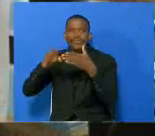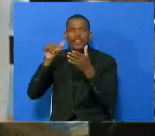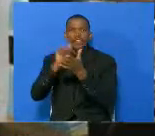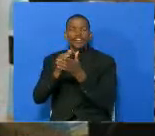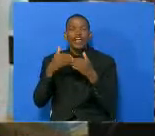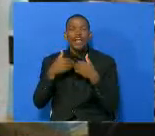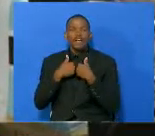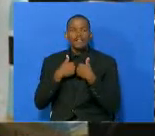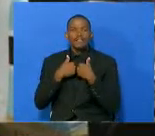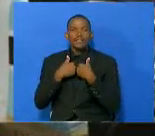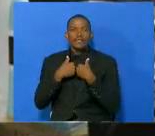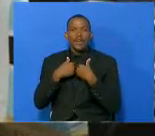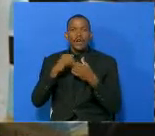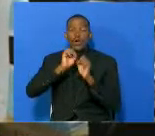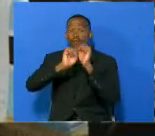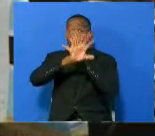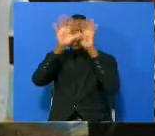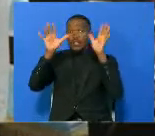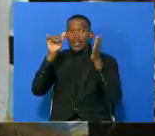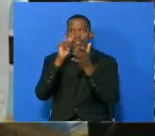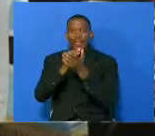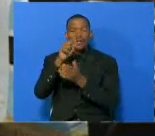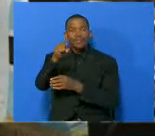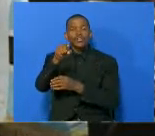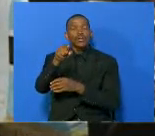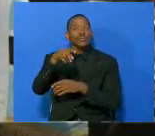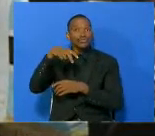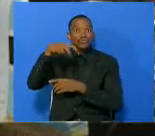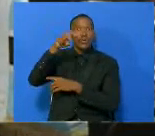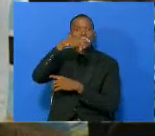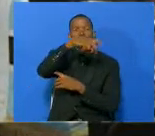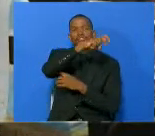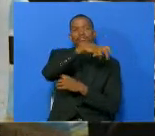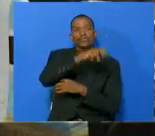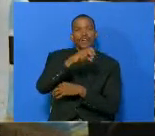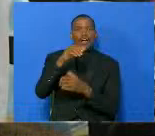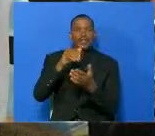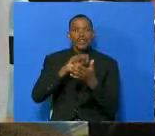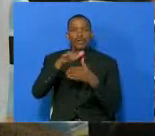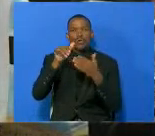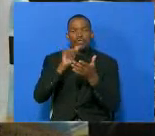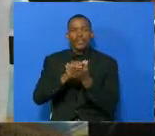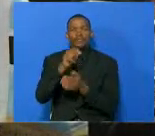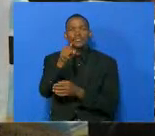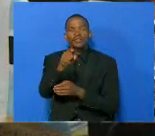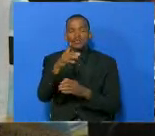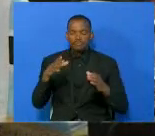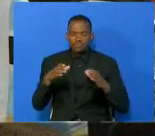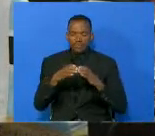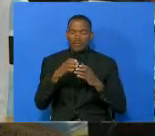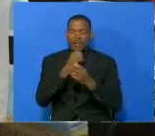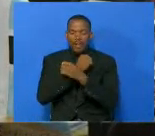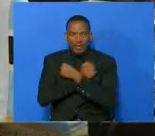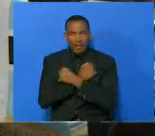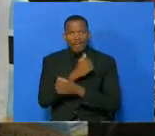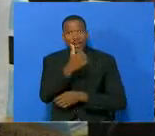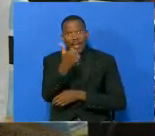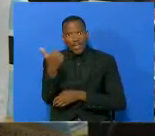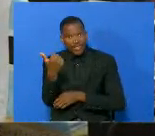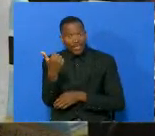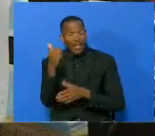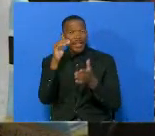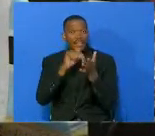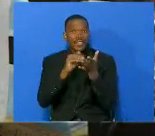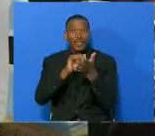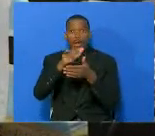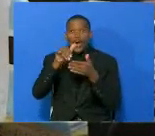And clearly, in the tourism space, the fact that we're neighbors, the fact that we love each other, we agree,